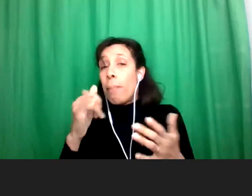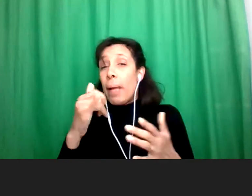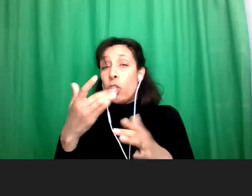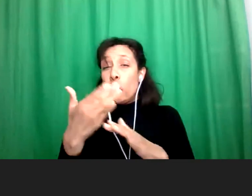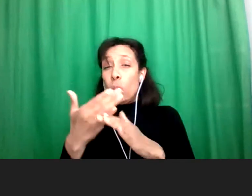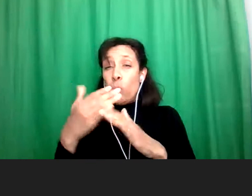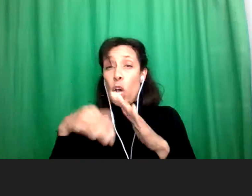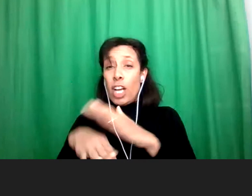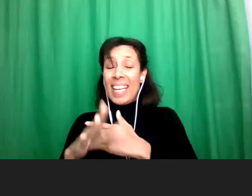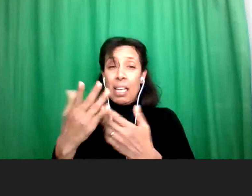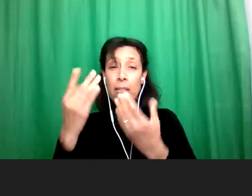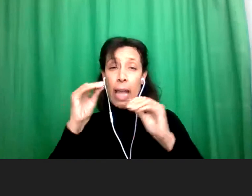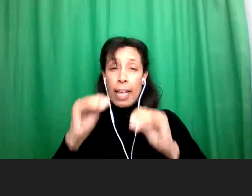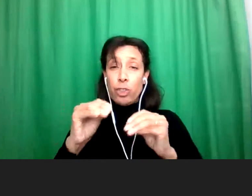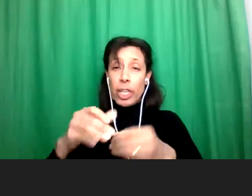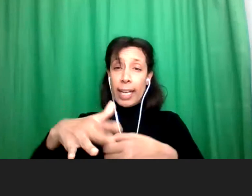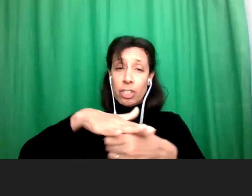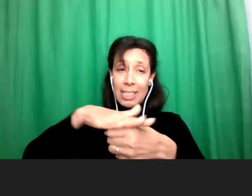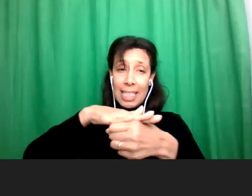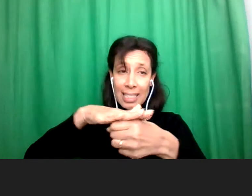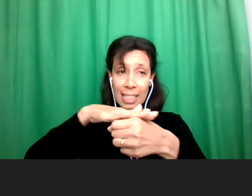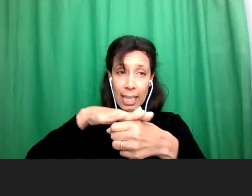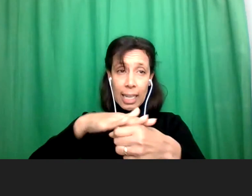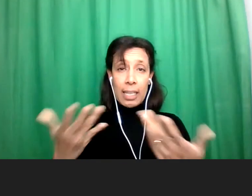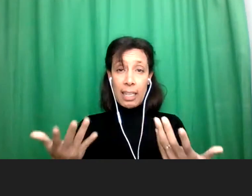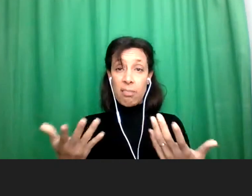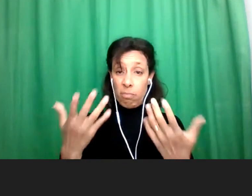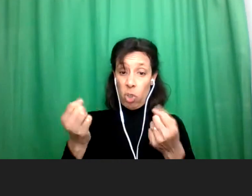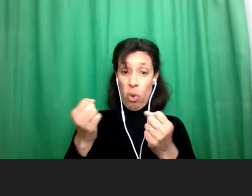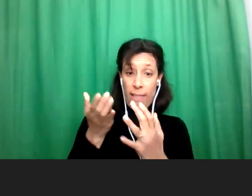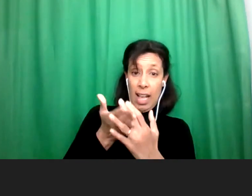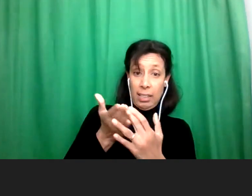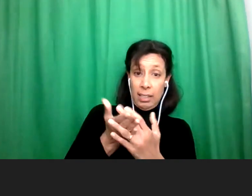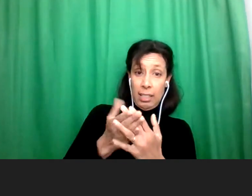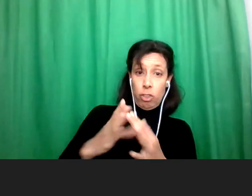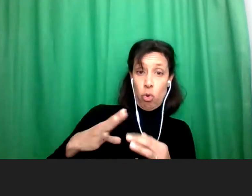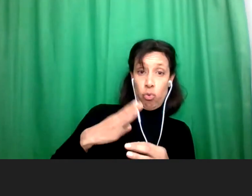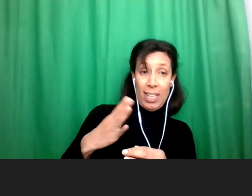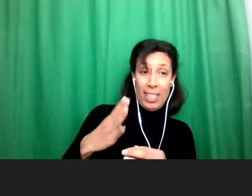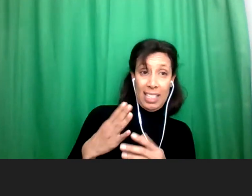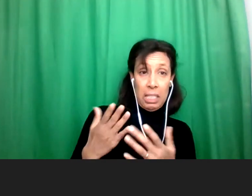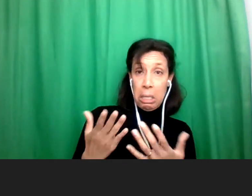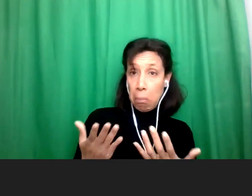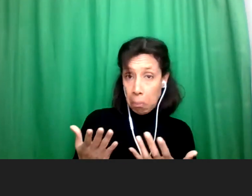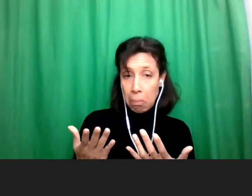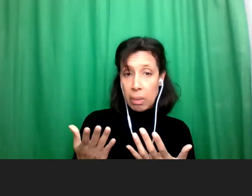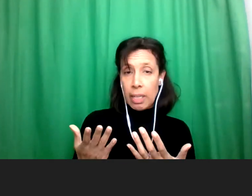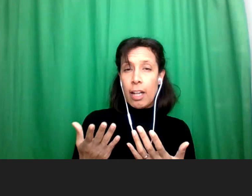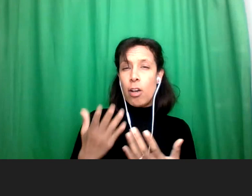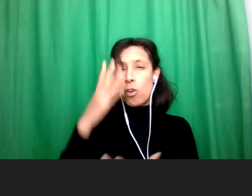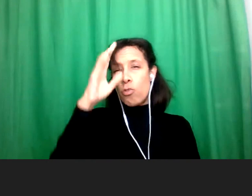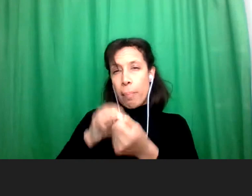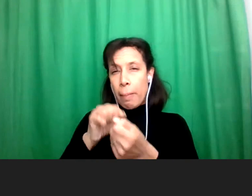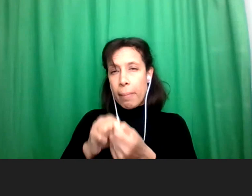educational setting and already have access to pupils' work. You need to make sure it is